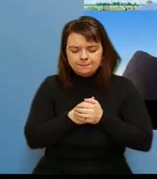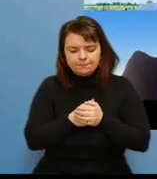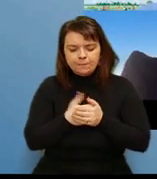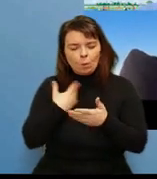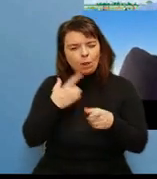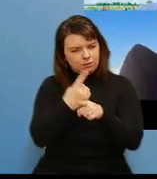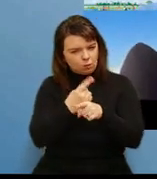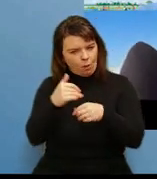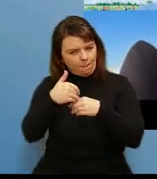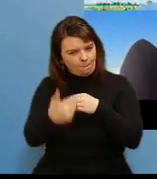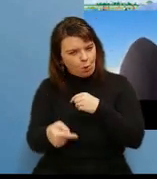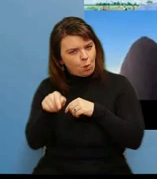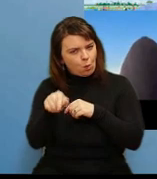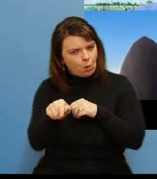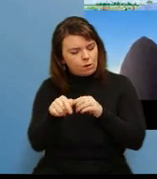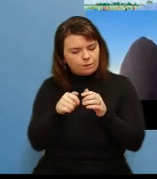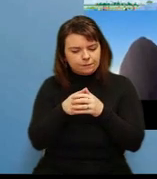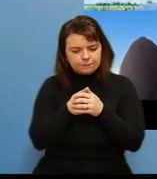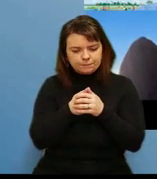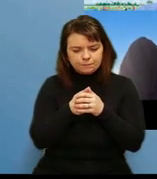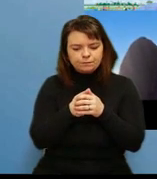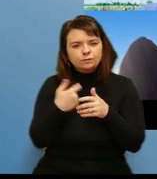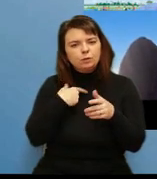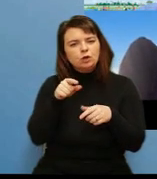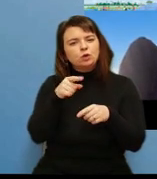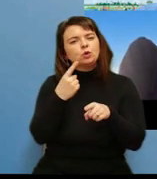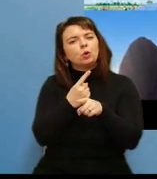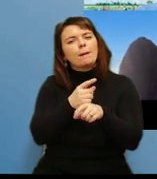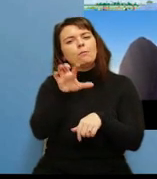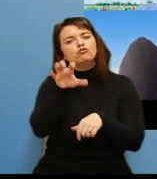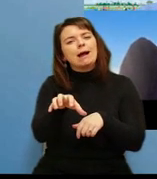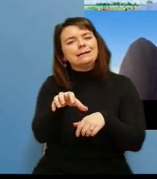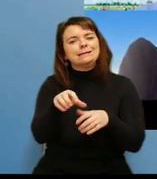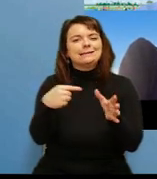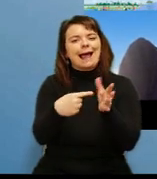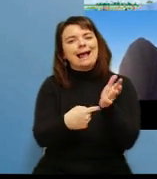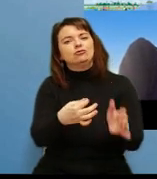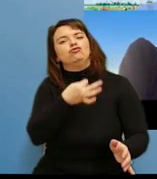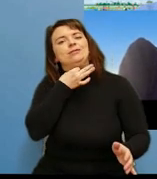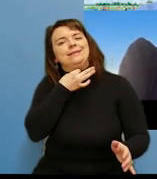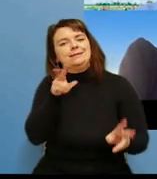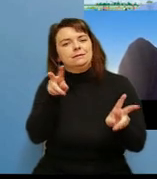has gone into that practice. And we'll talk a bit more when we get into the